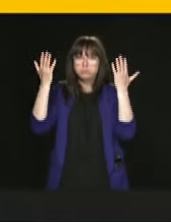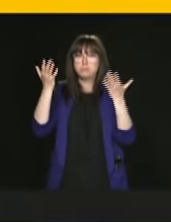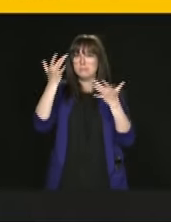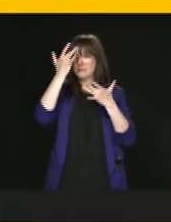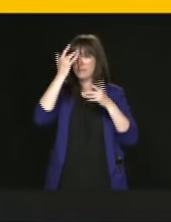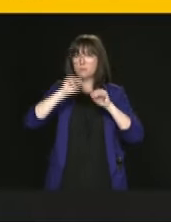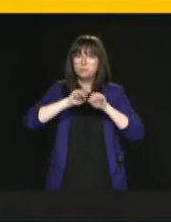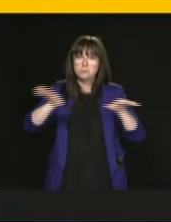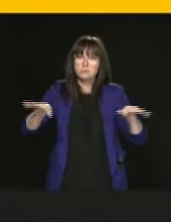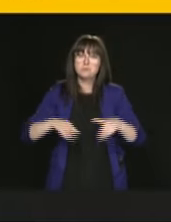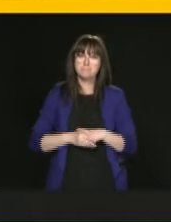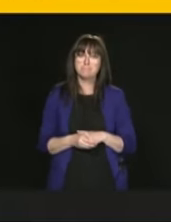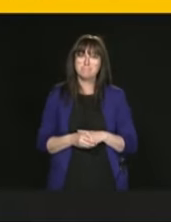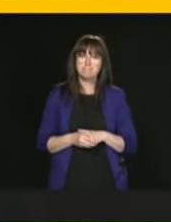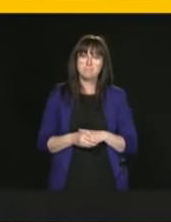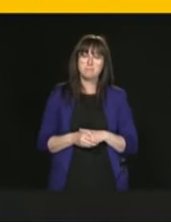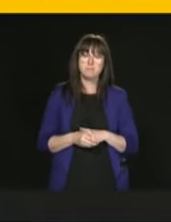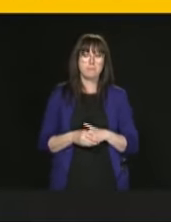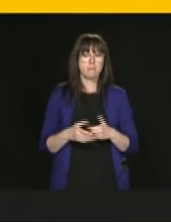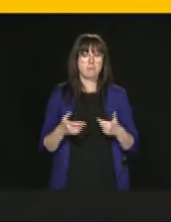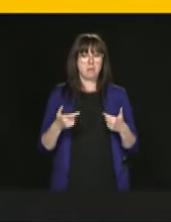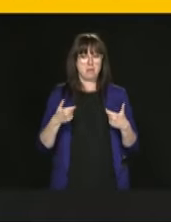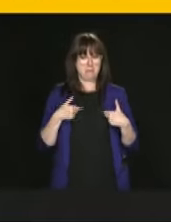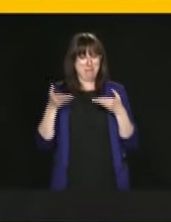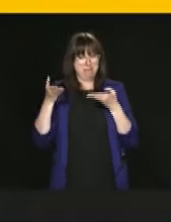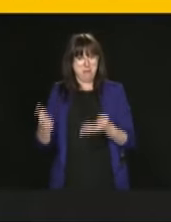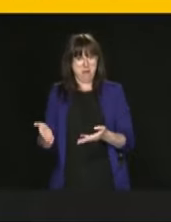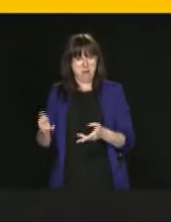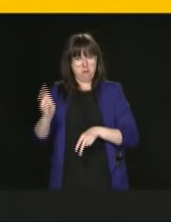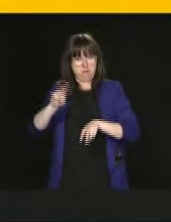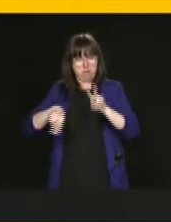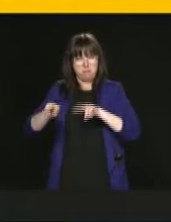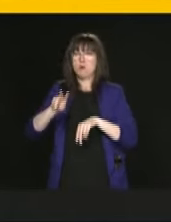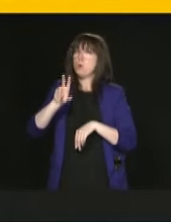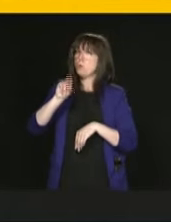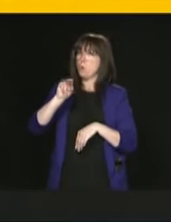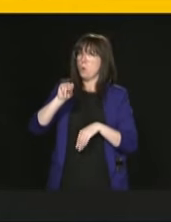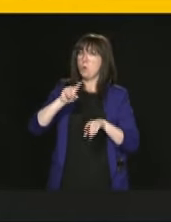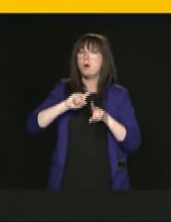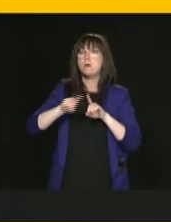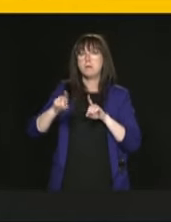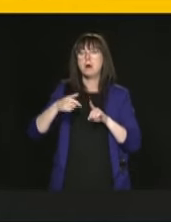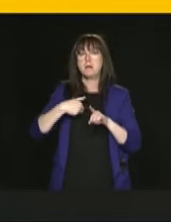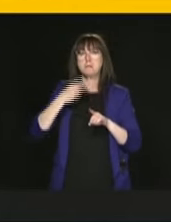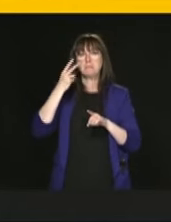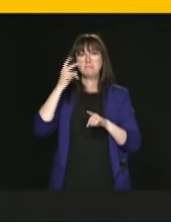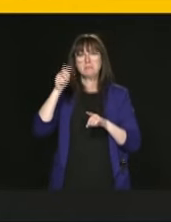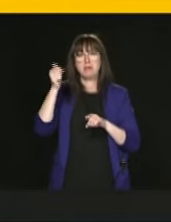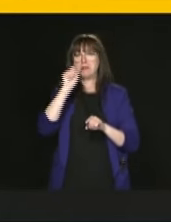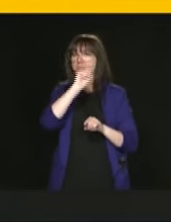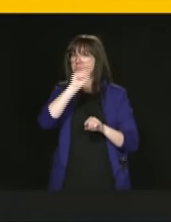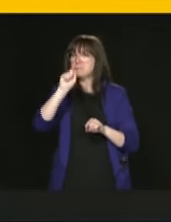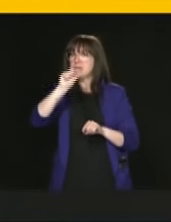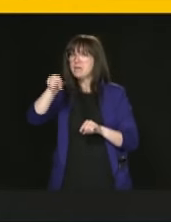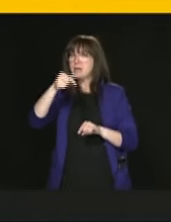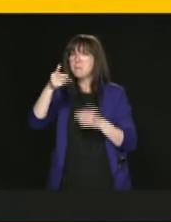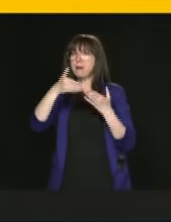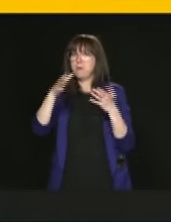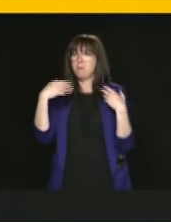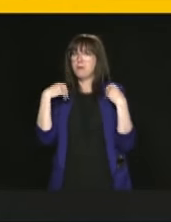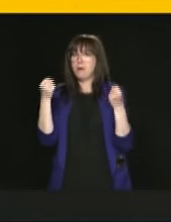there on the ground, but I can see what the other Quebec public health authorities are doing. So maybe there's a